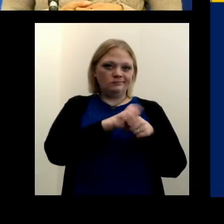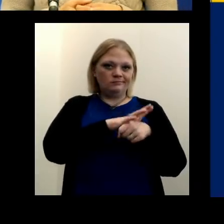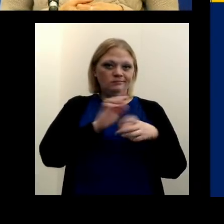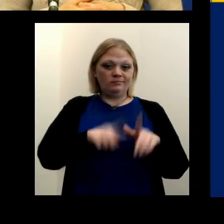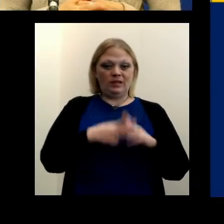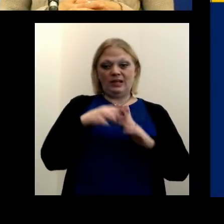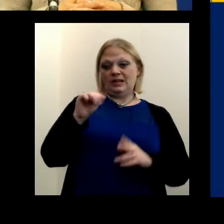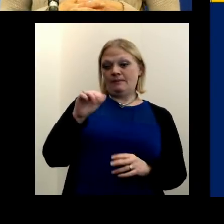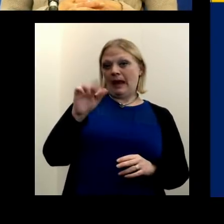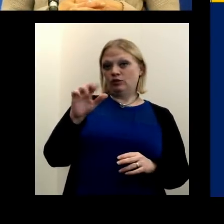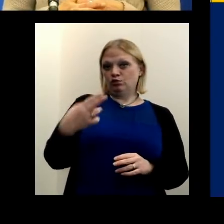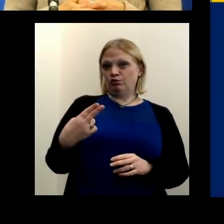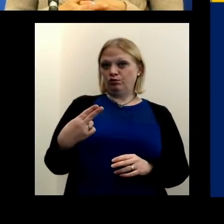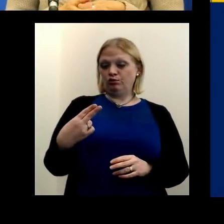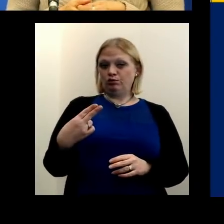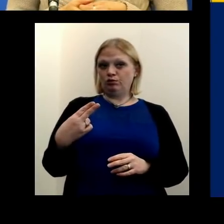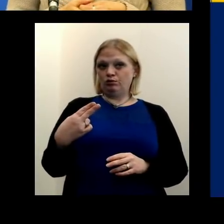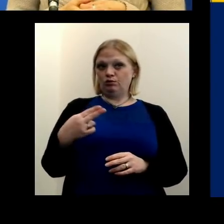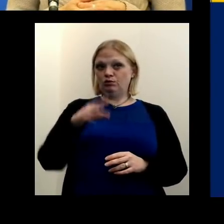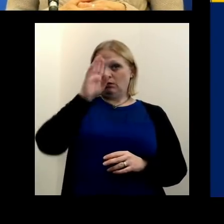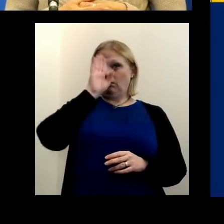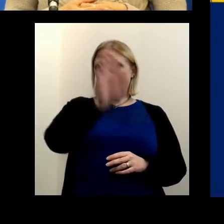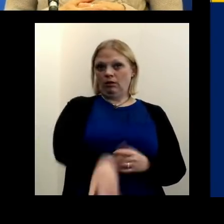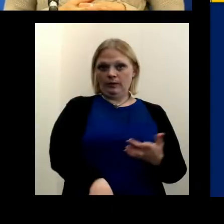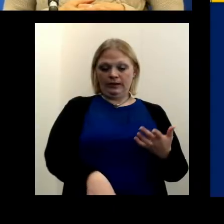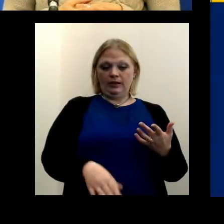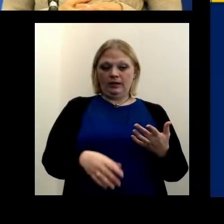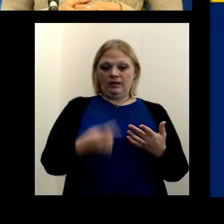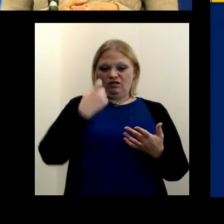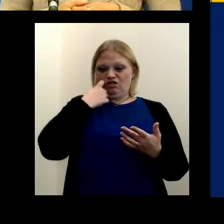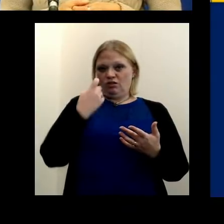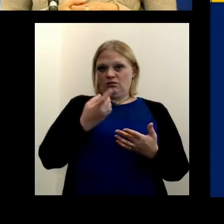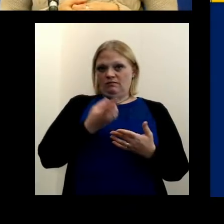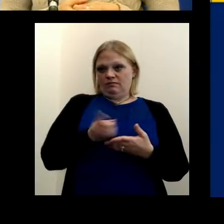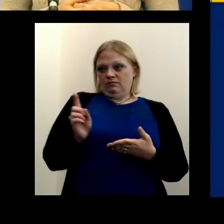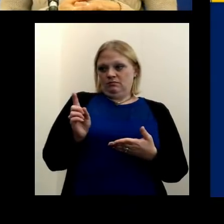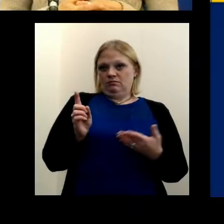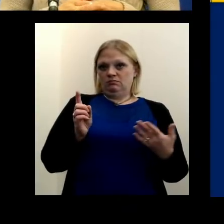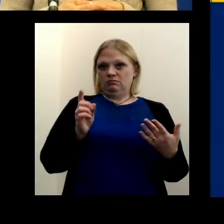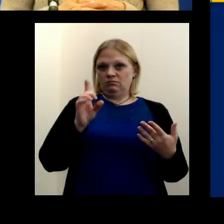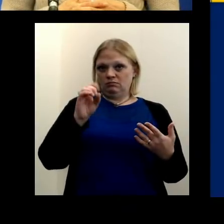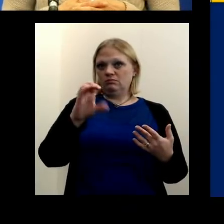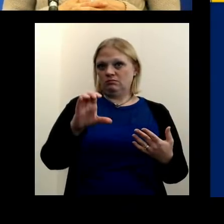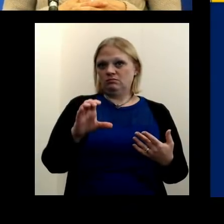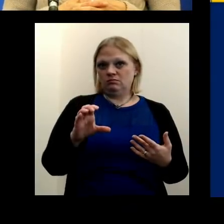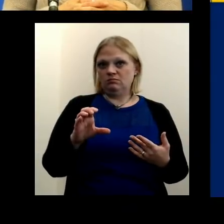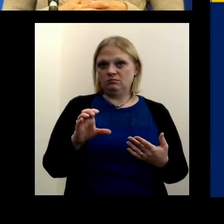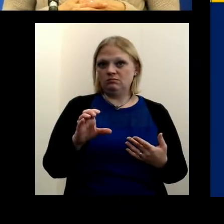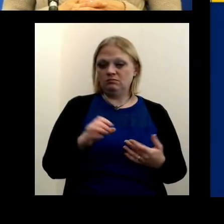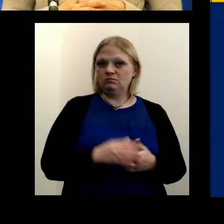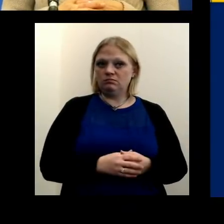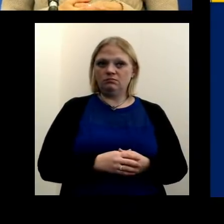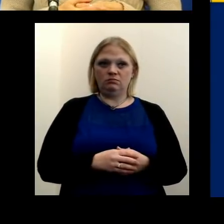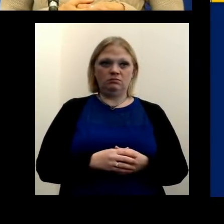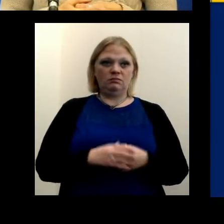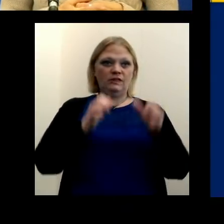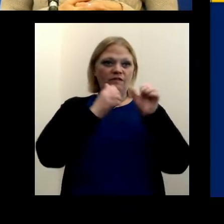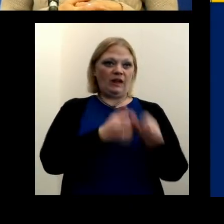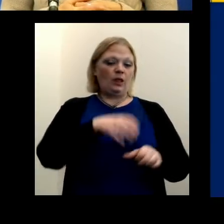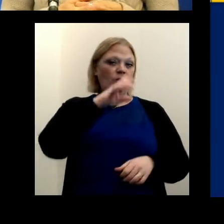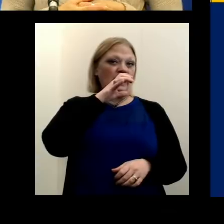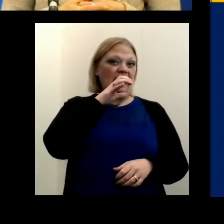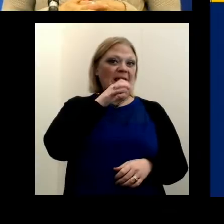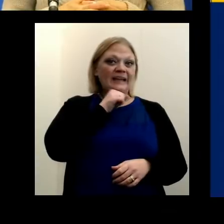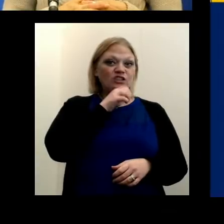in March through the way so far this past week of December. And looking at it by age